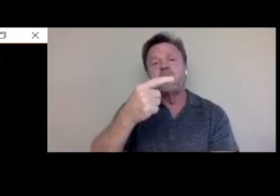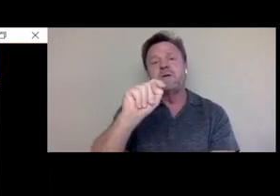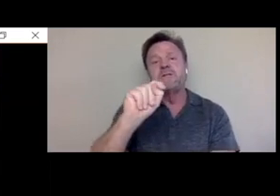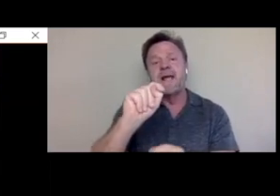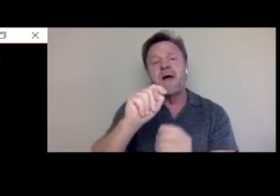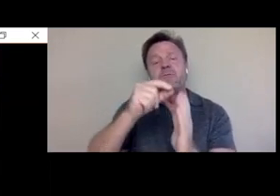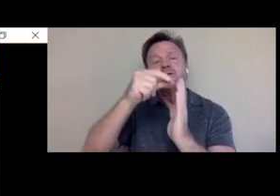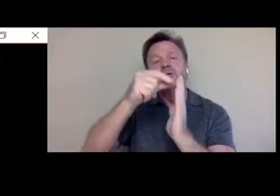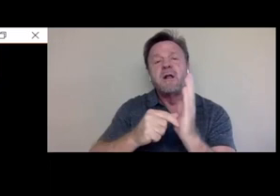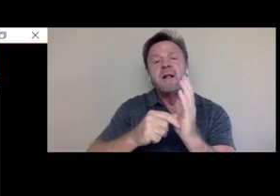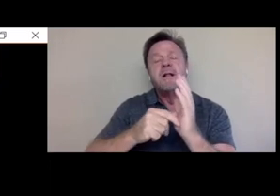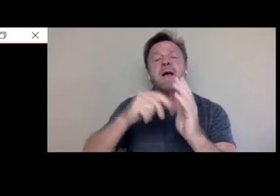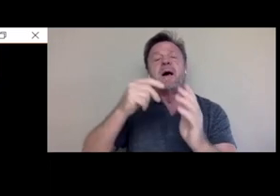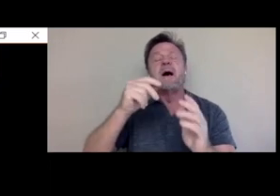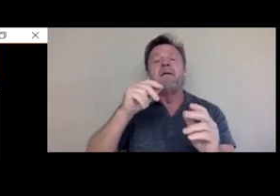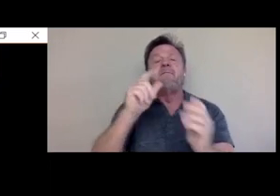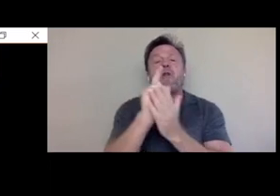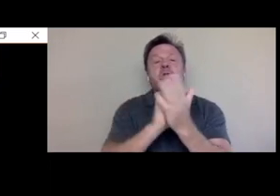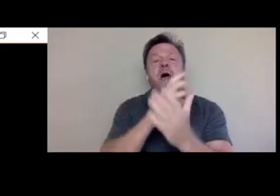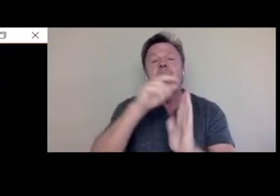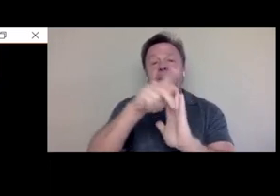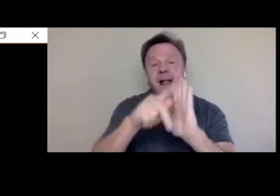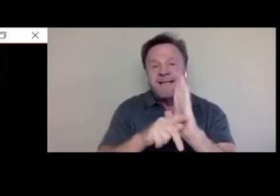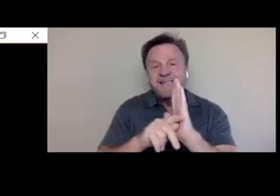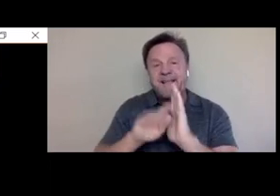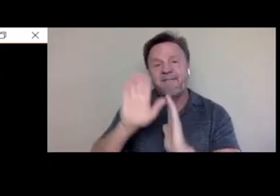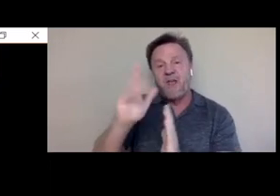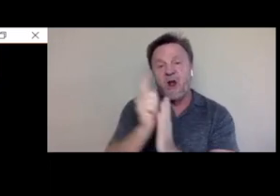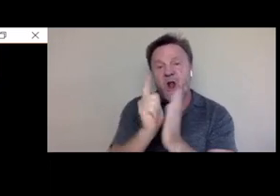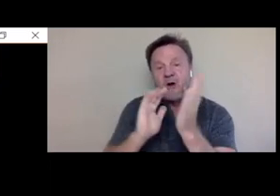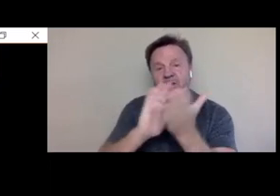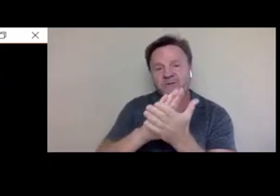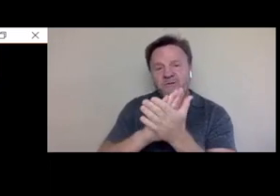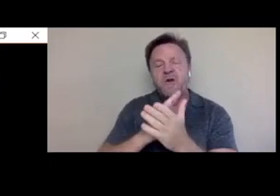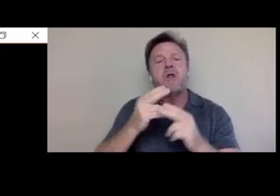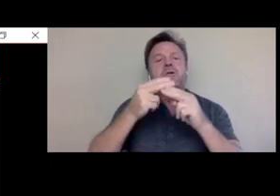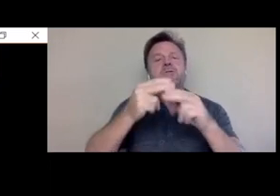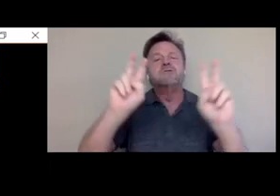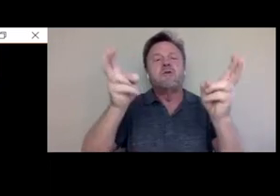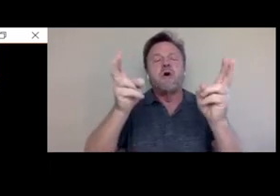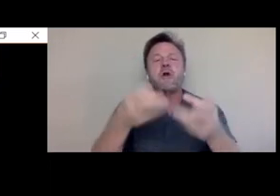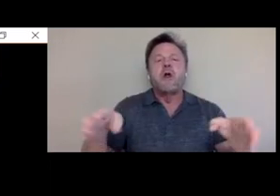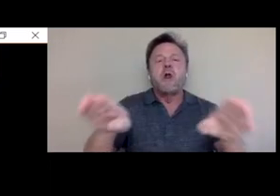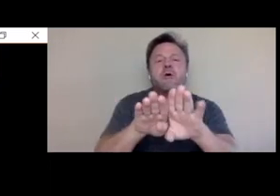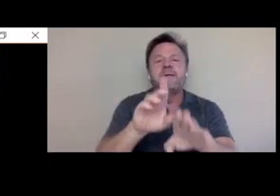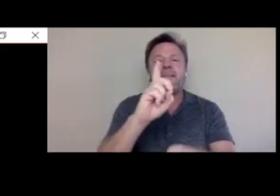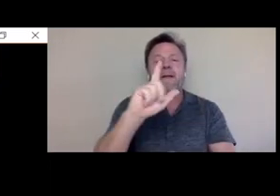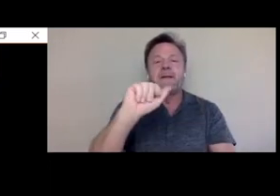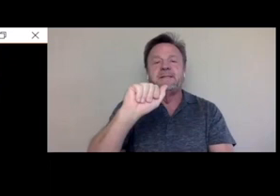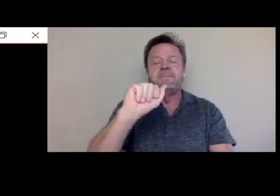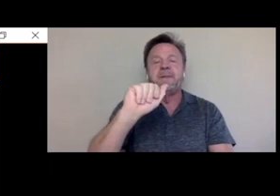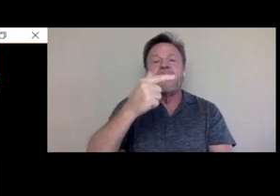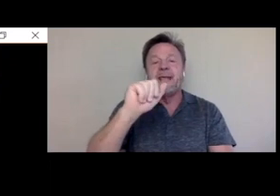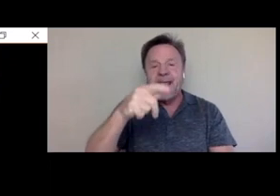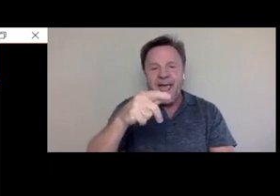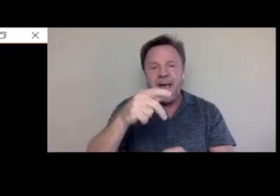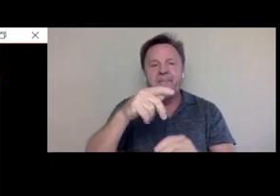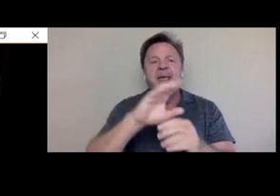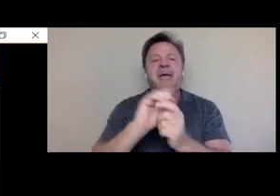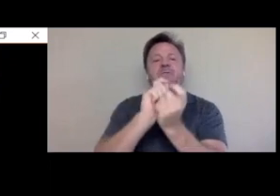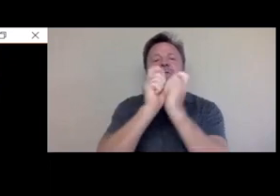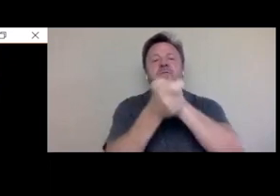and Policy, journal of their law school, is called Closing the Disability Gap, Reforming the Community Reinvestment